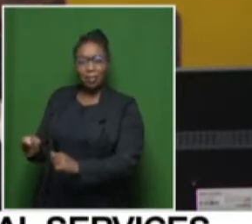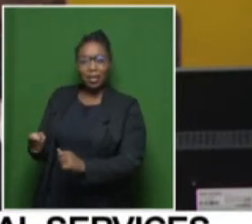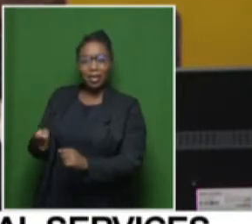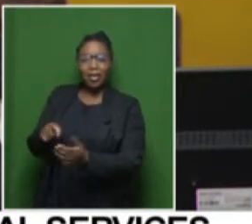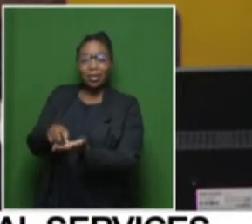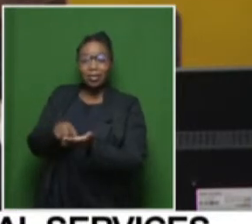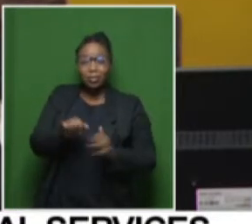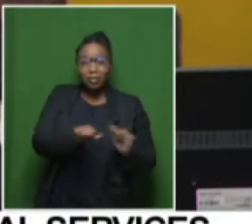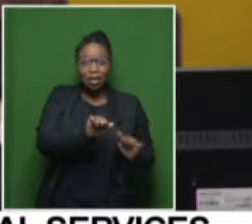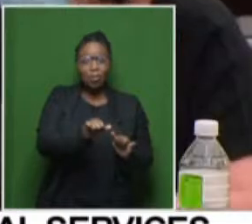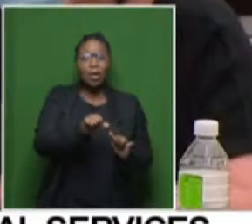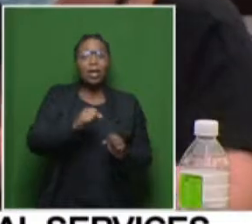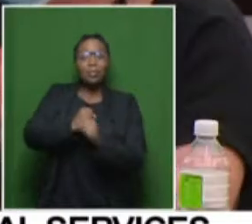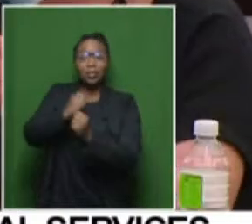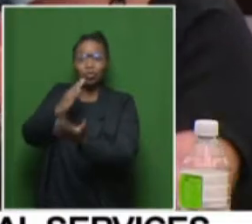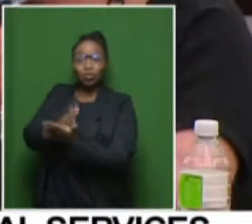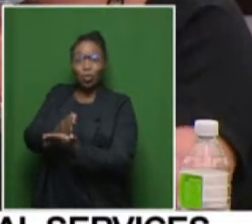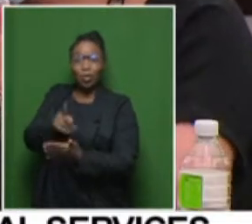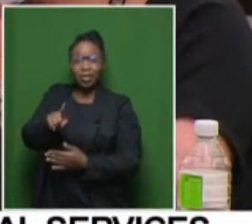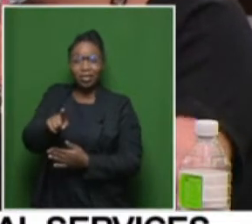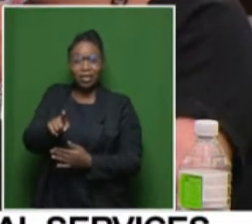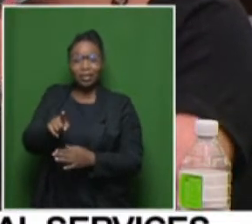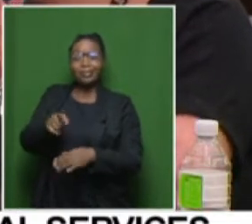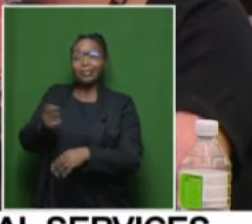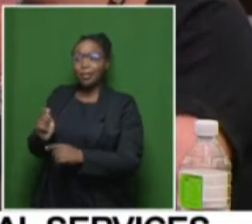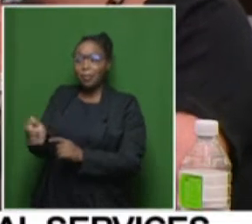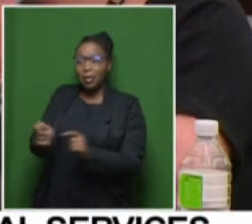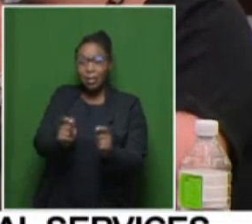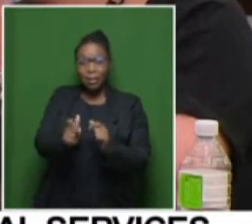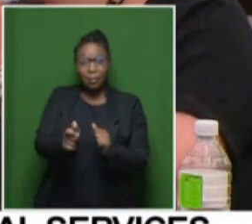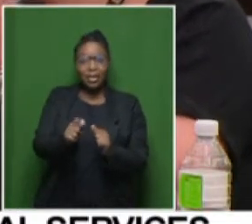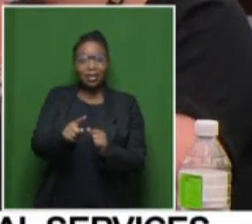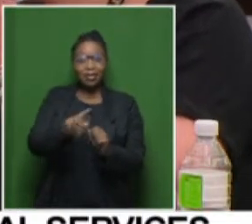to ensure that billing systems are fair and efficient.